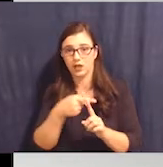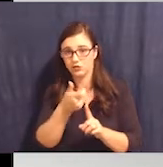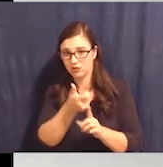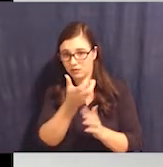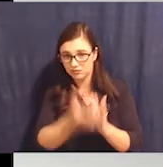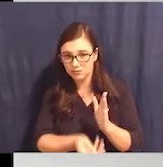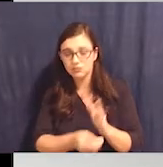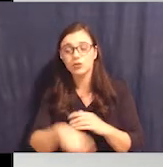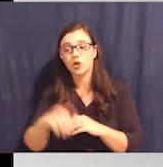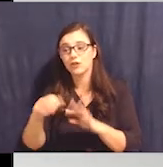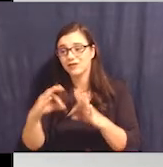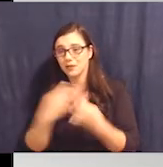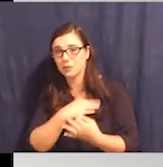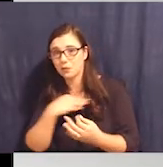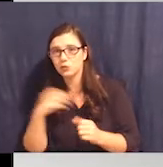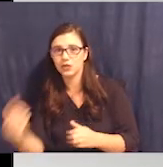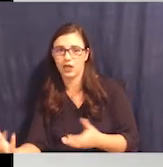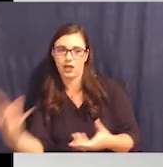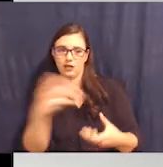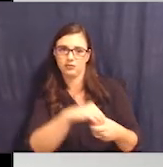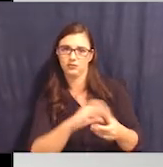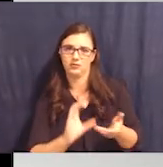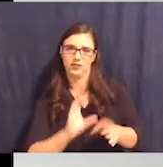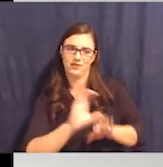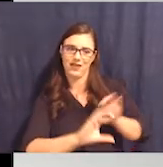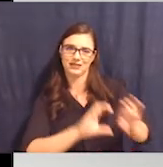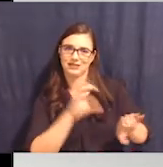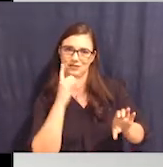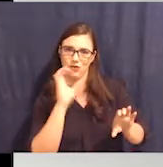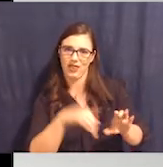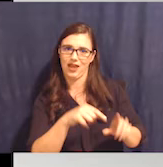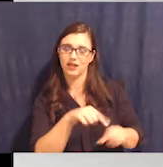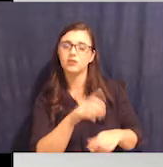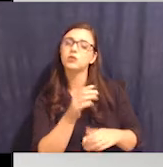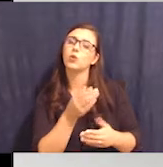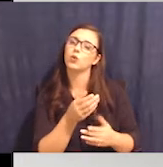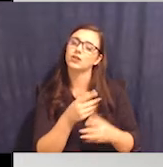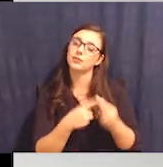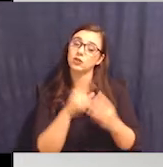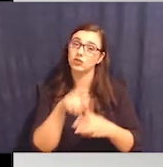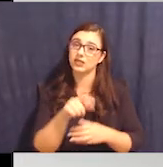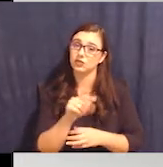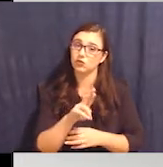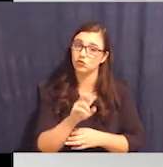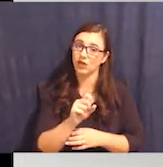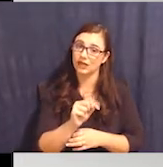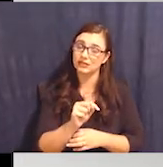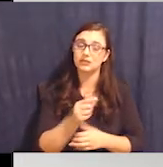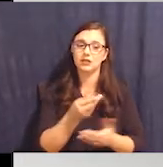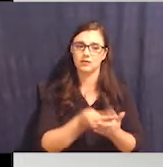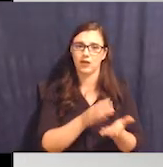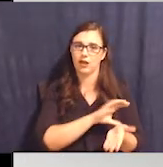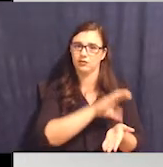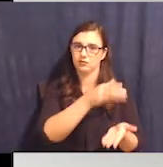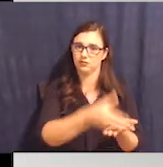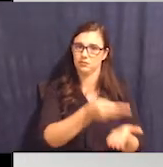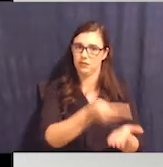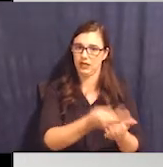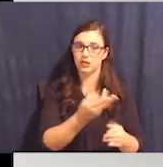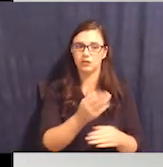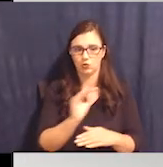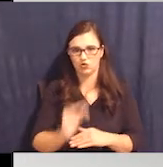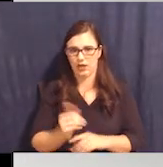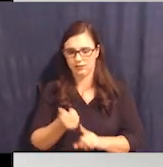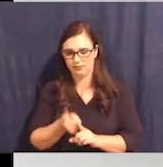passing. Other family members can contribute to the special needs trust. So the special needs trust would be a fund of money to be used on behalf